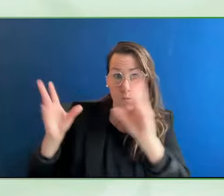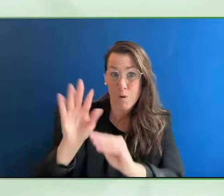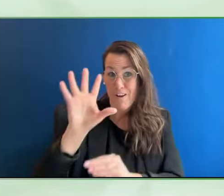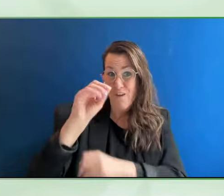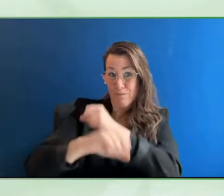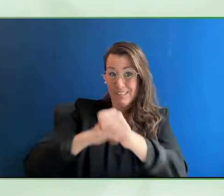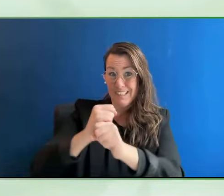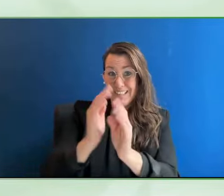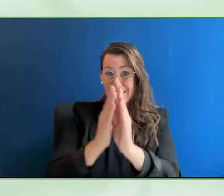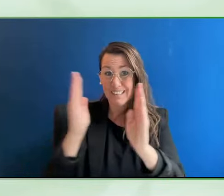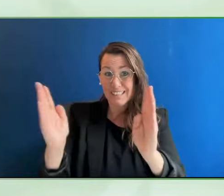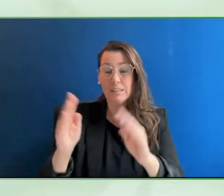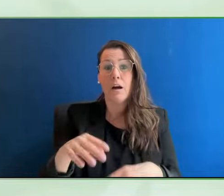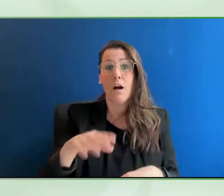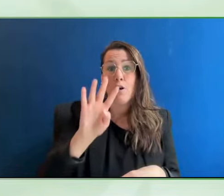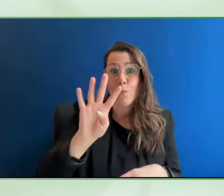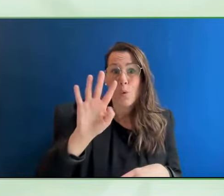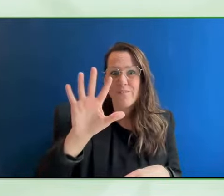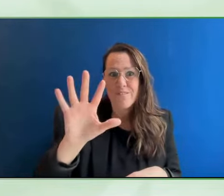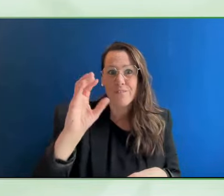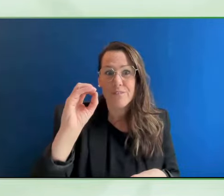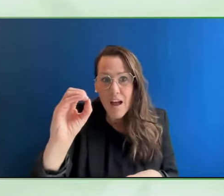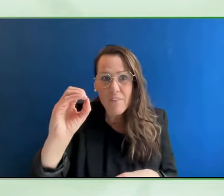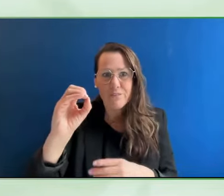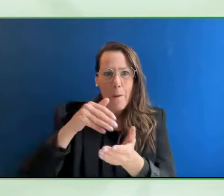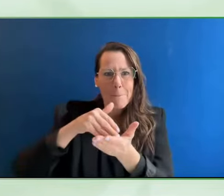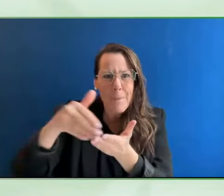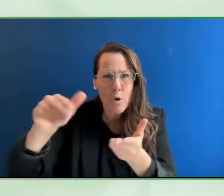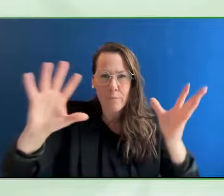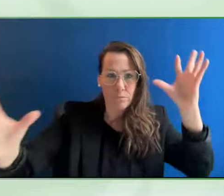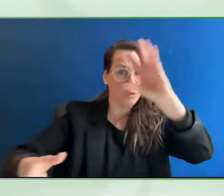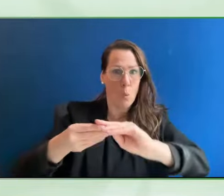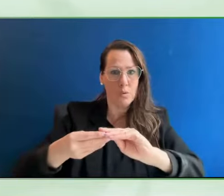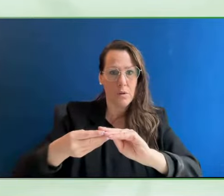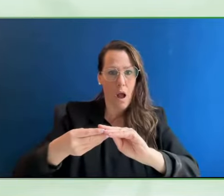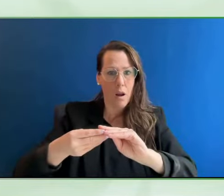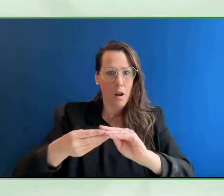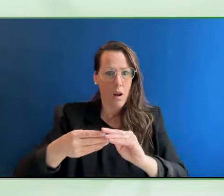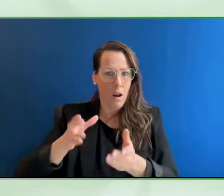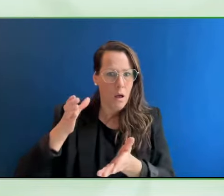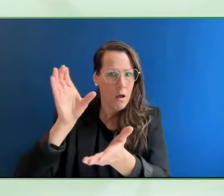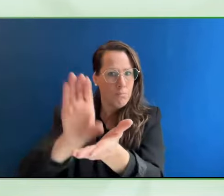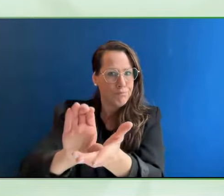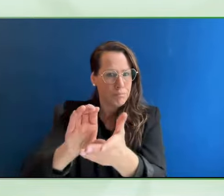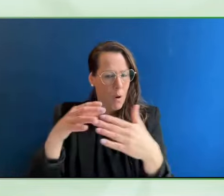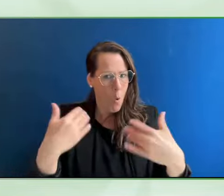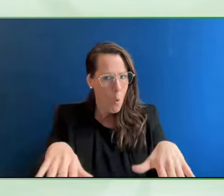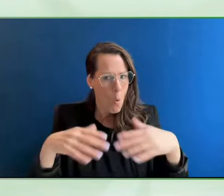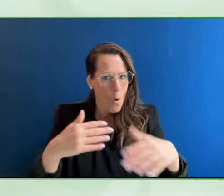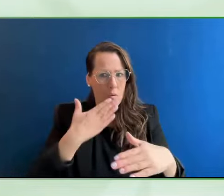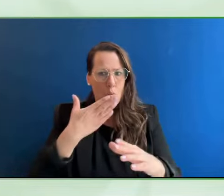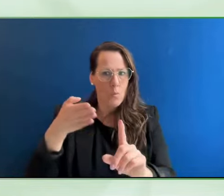like earthquakes, flood, wildfires, and at the moment very